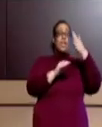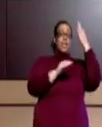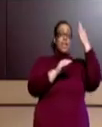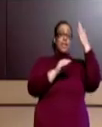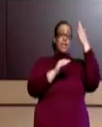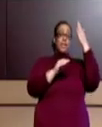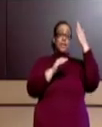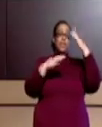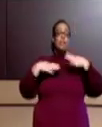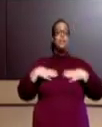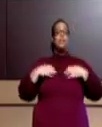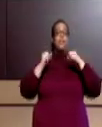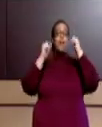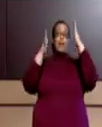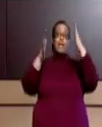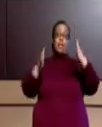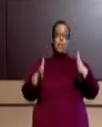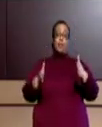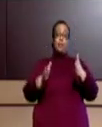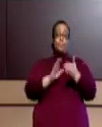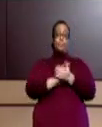our healer.